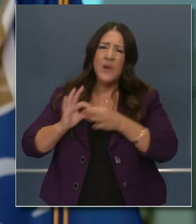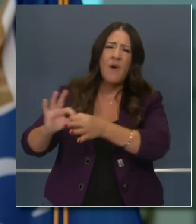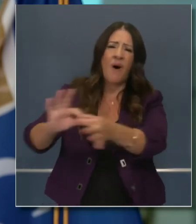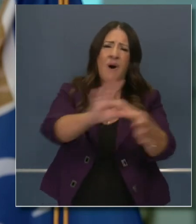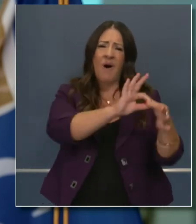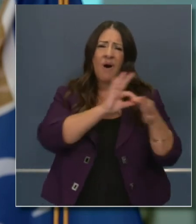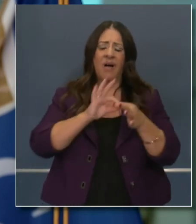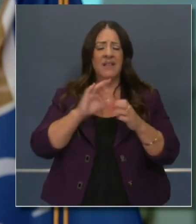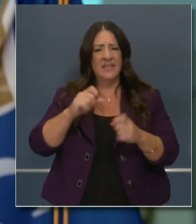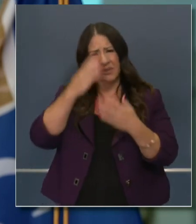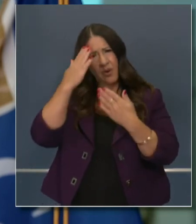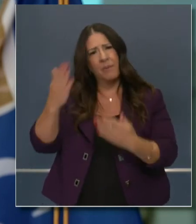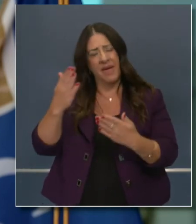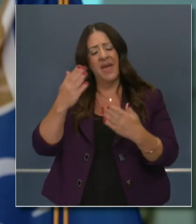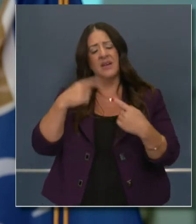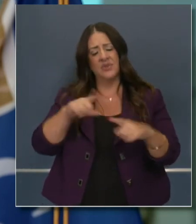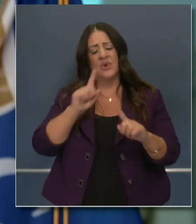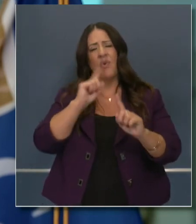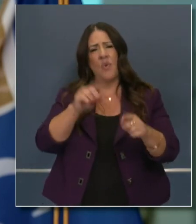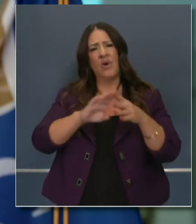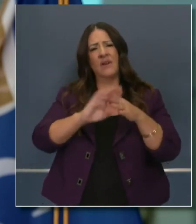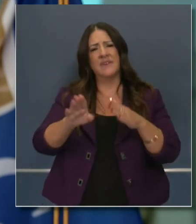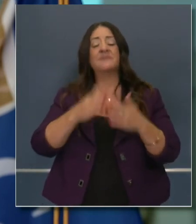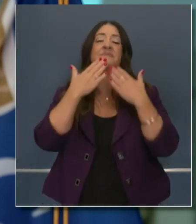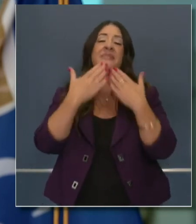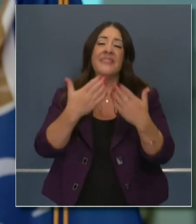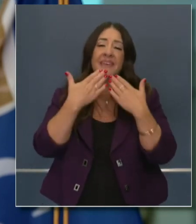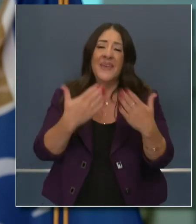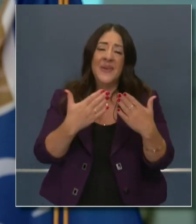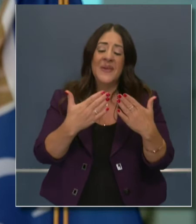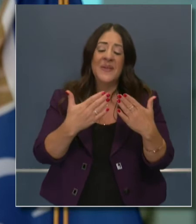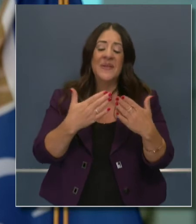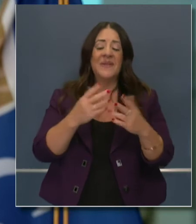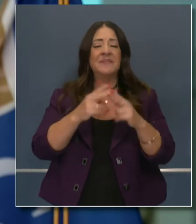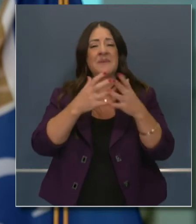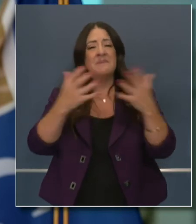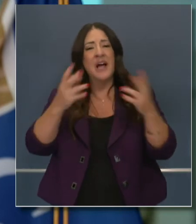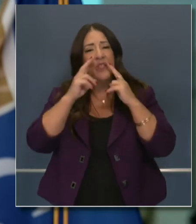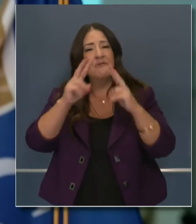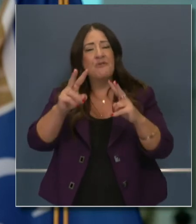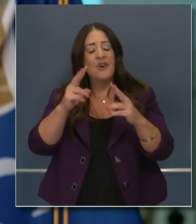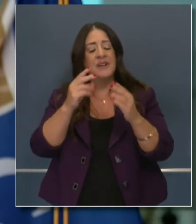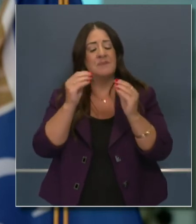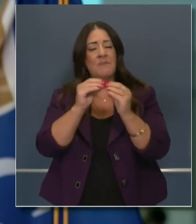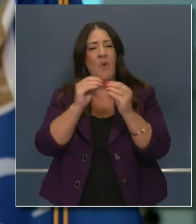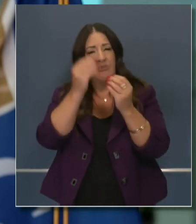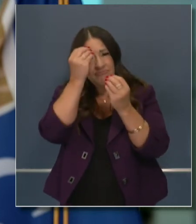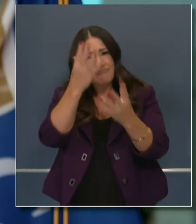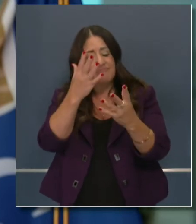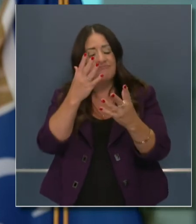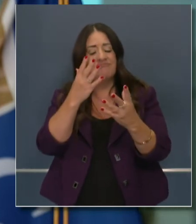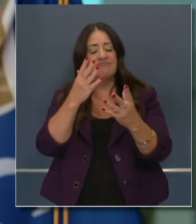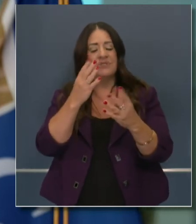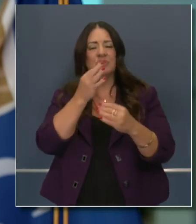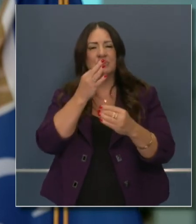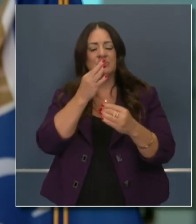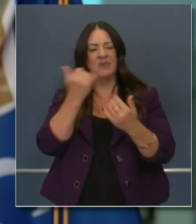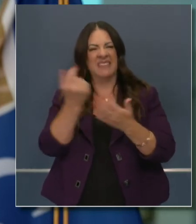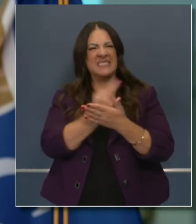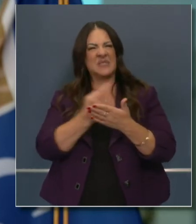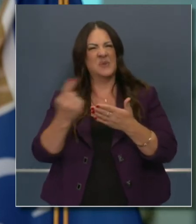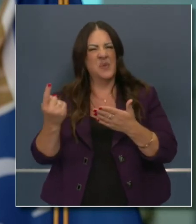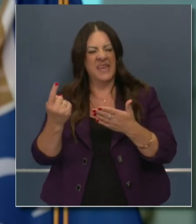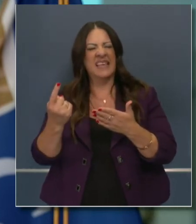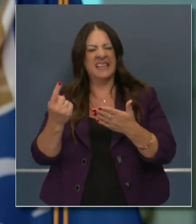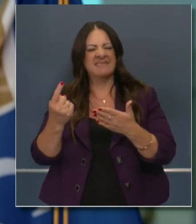to play in terms of those evacuations orders as well. So thank you all very much, and look forward to updating you more on